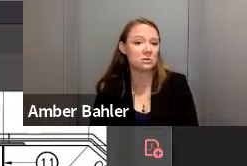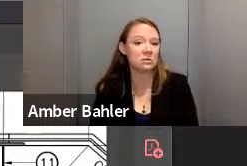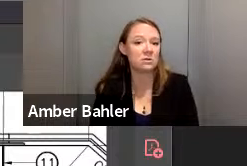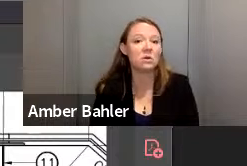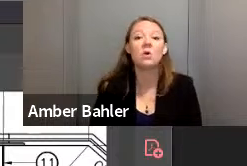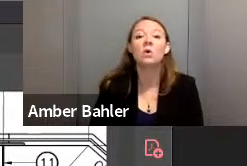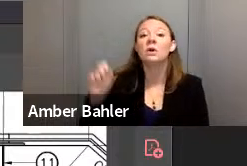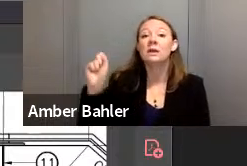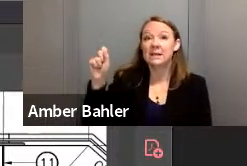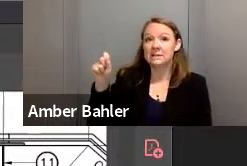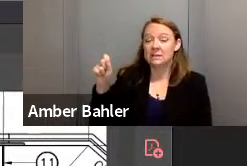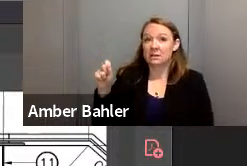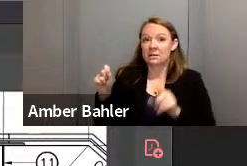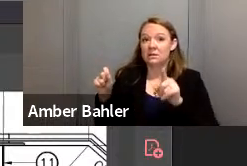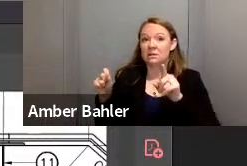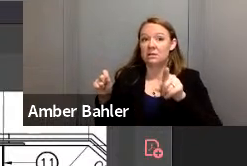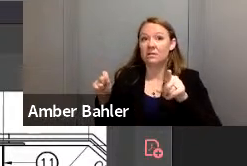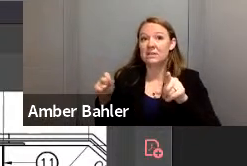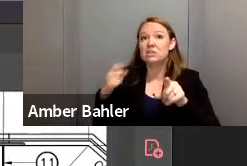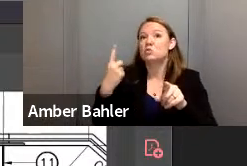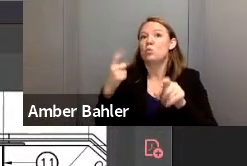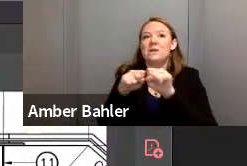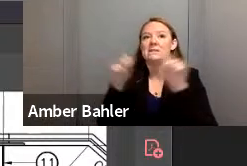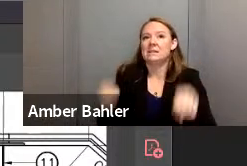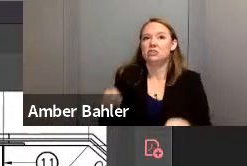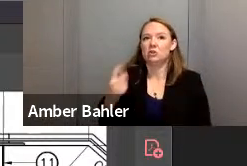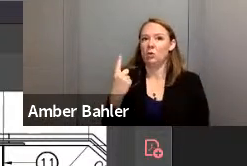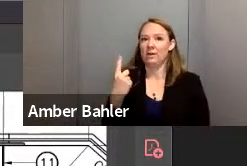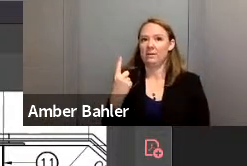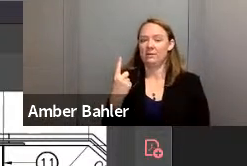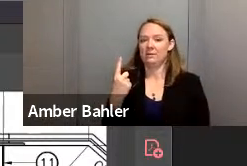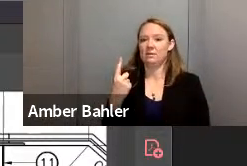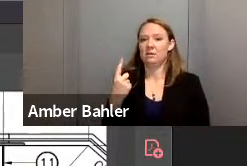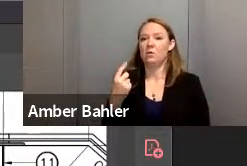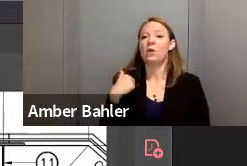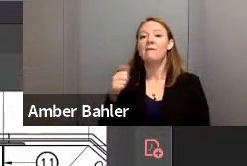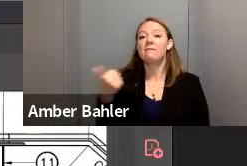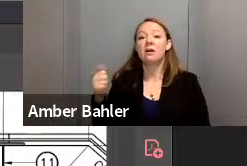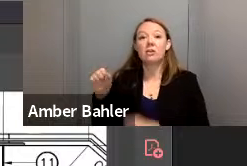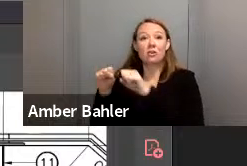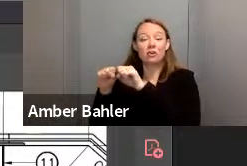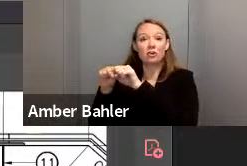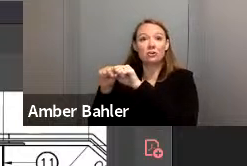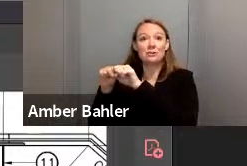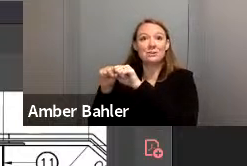Yeah, so this is just one station. We do have a station